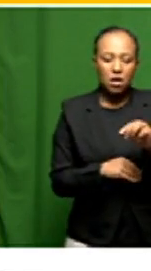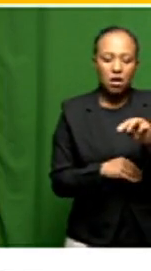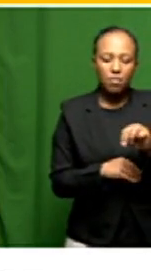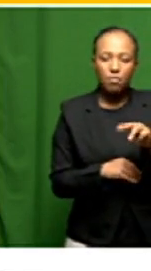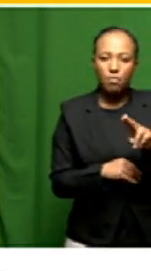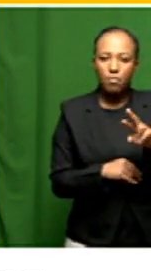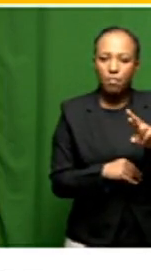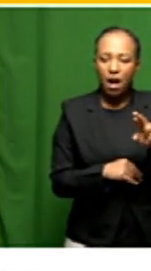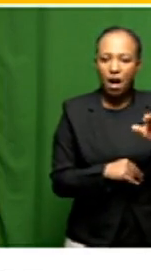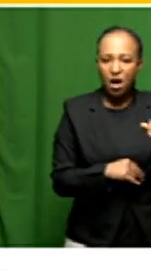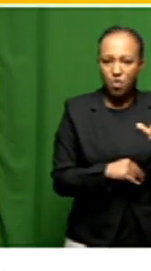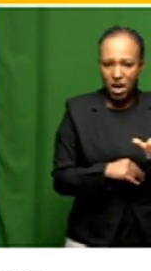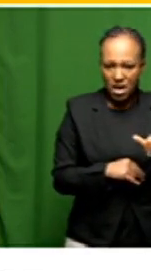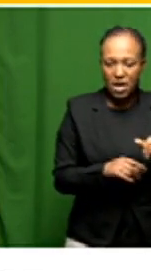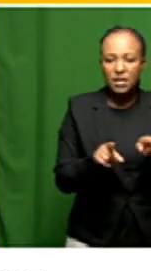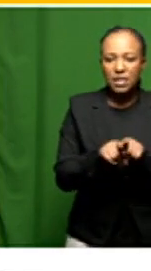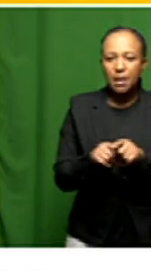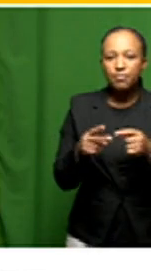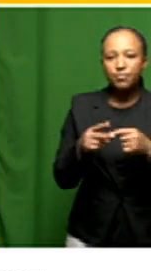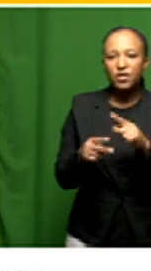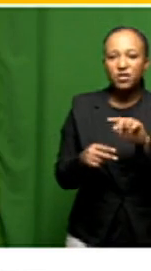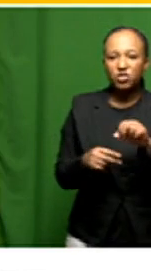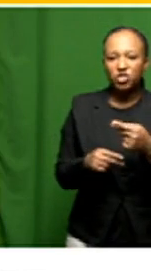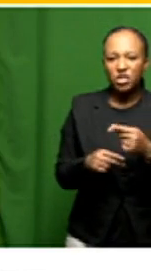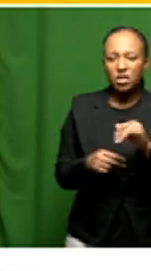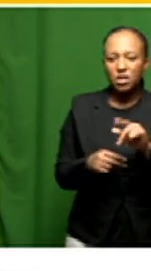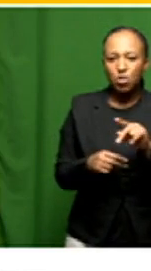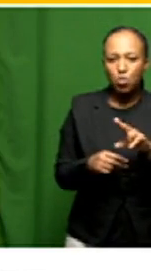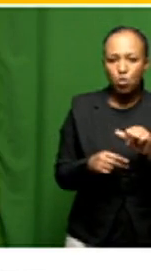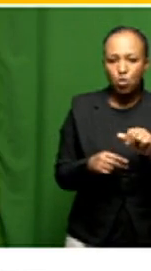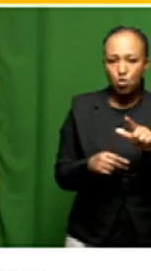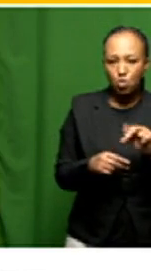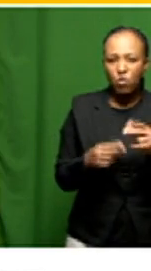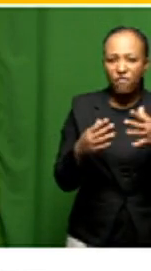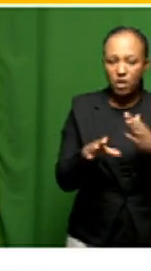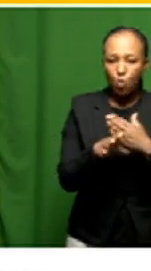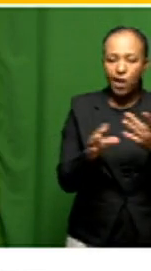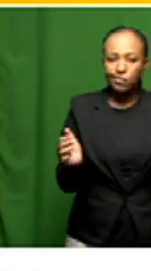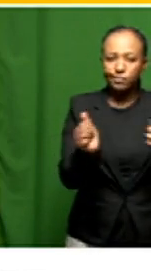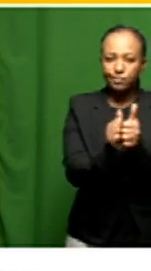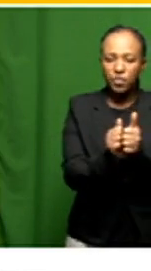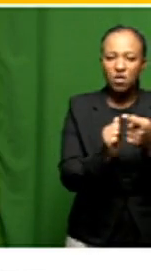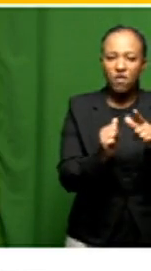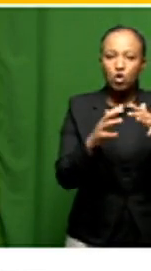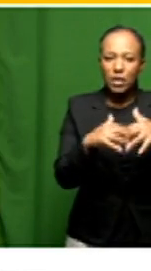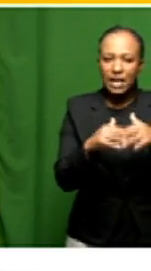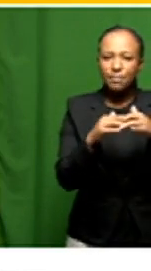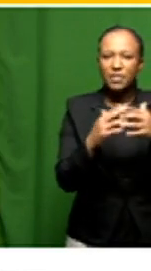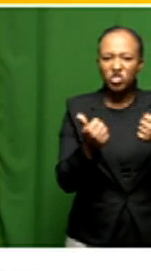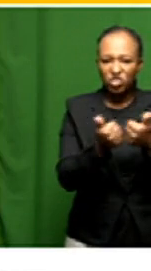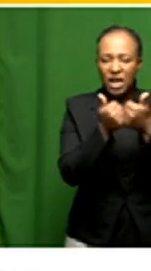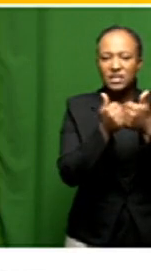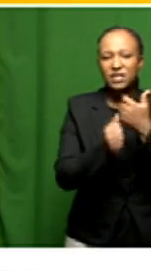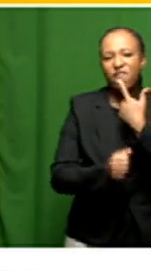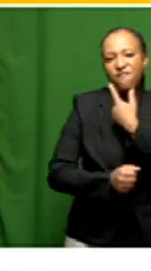and Tshikululu Social Investments have joined forces to establish the Vaccine Challenge Fund, which